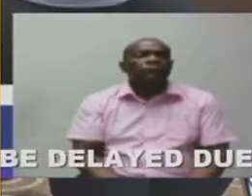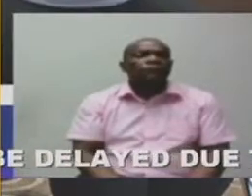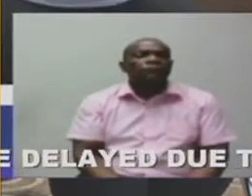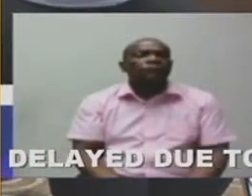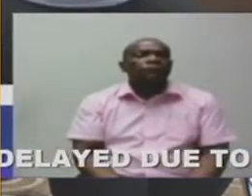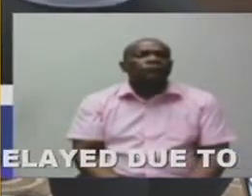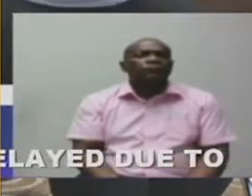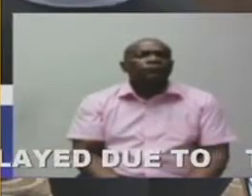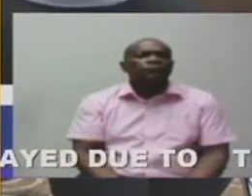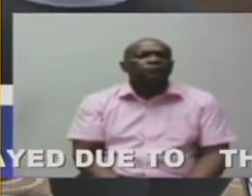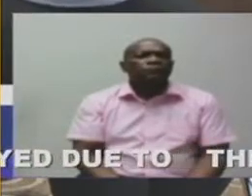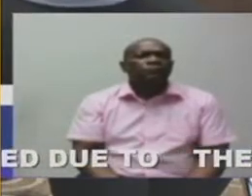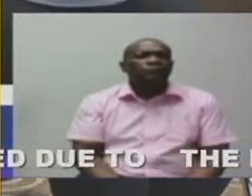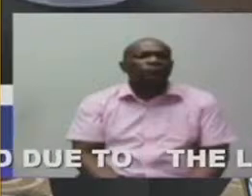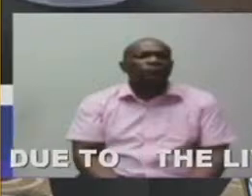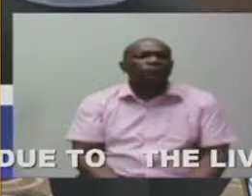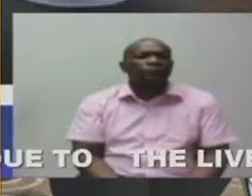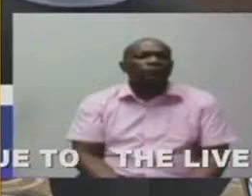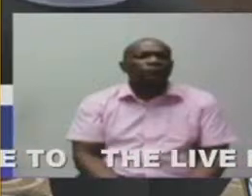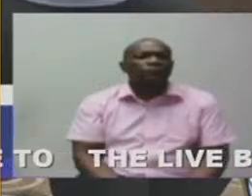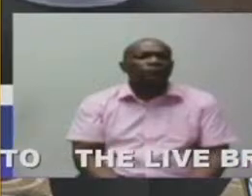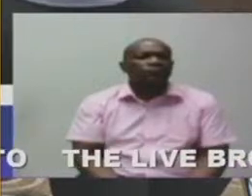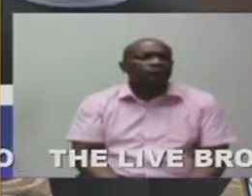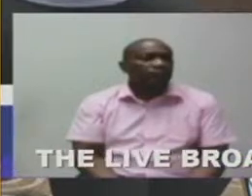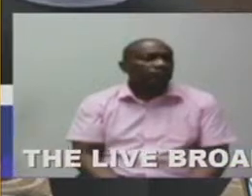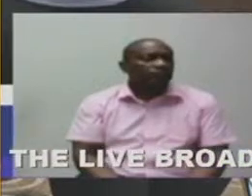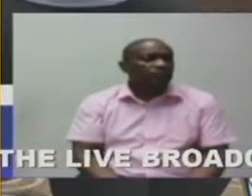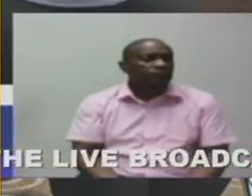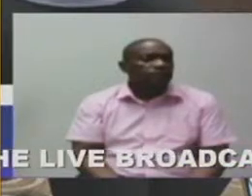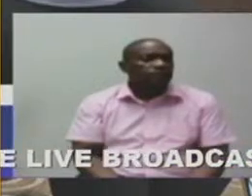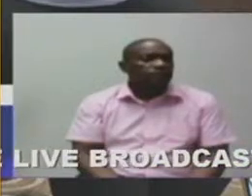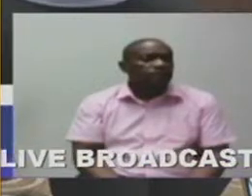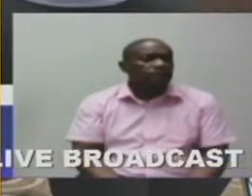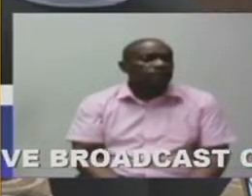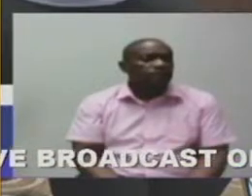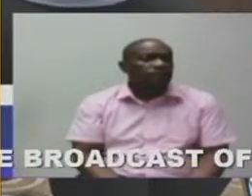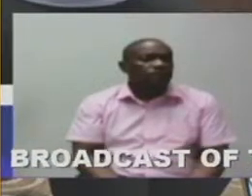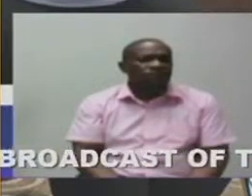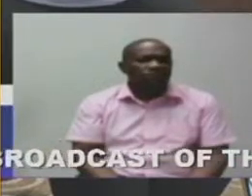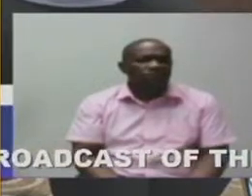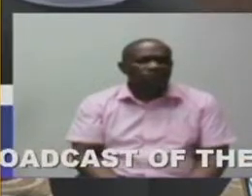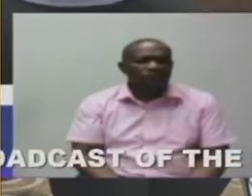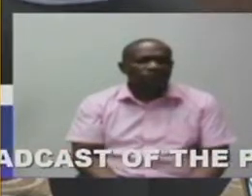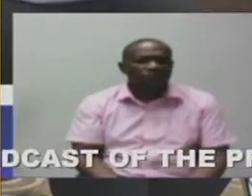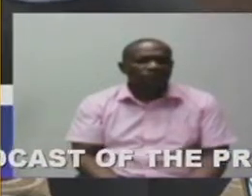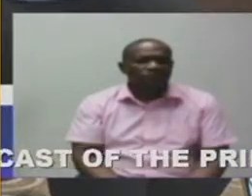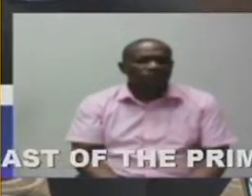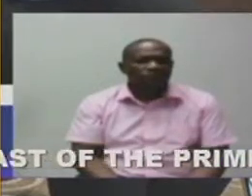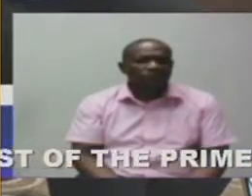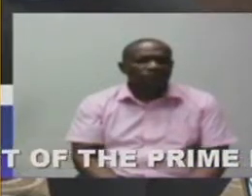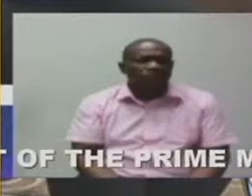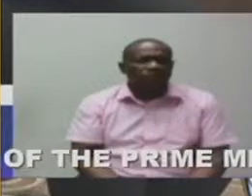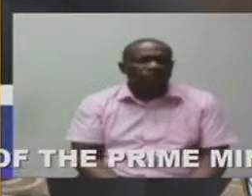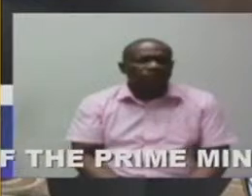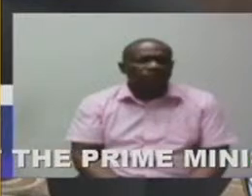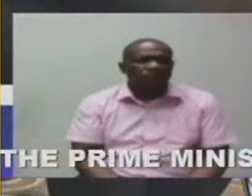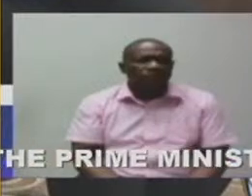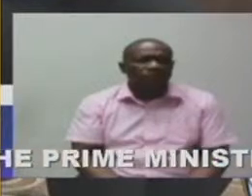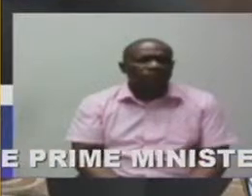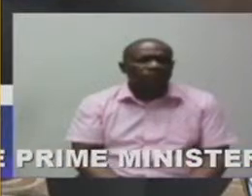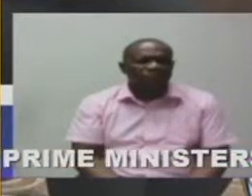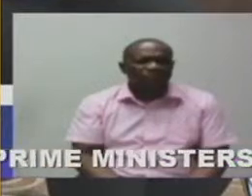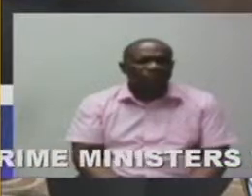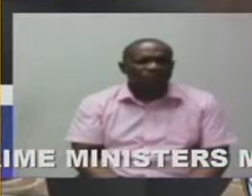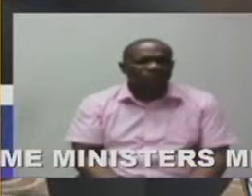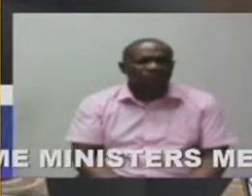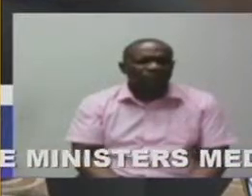how expensive it is for certain treatments, $30,000 to $40,000 US. Do you expect the government to dip into